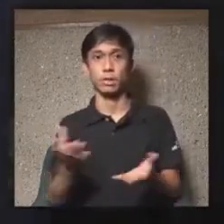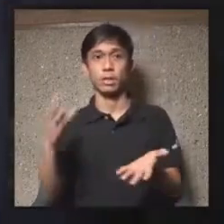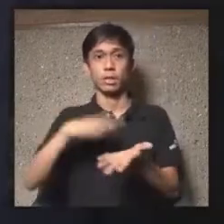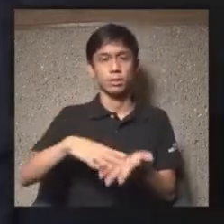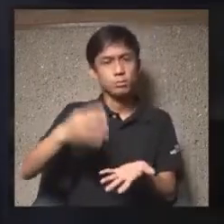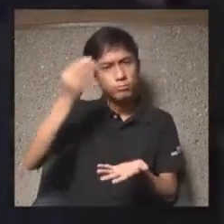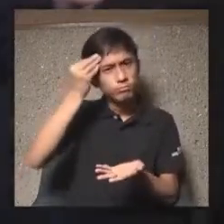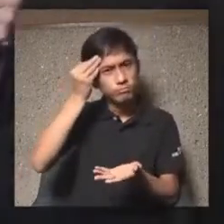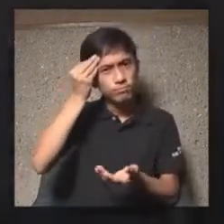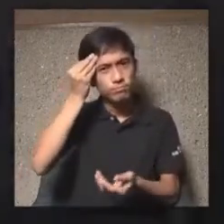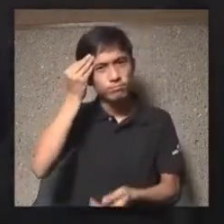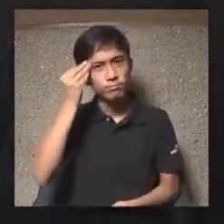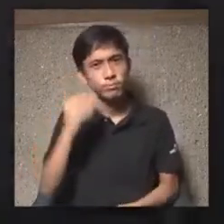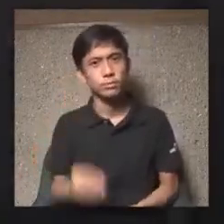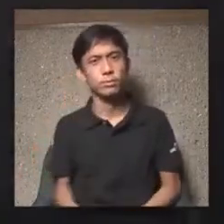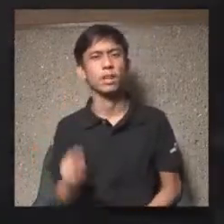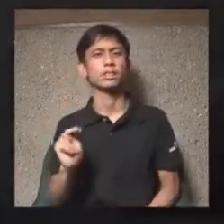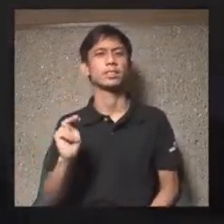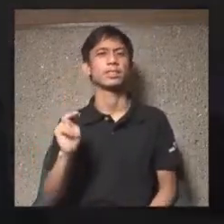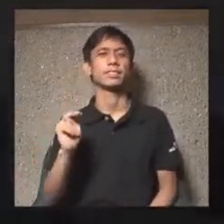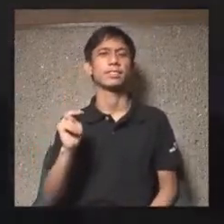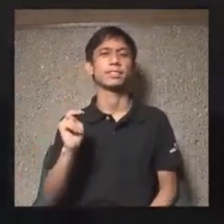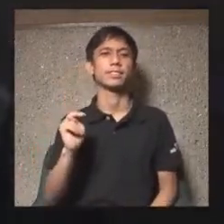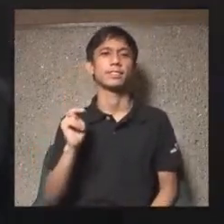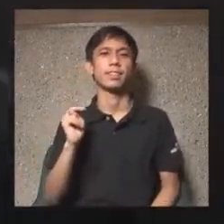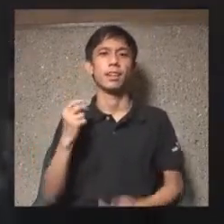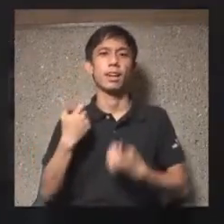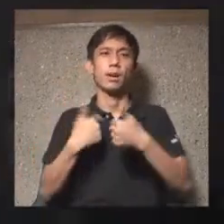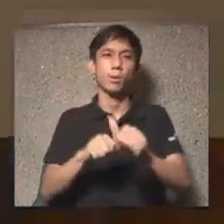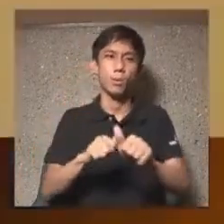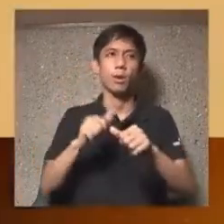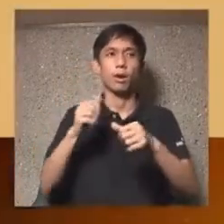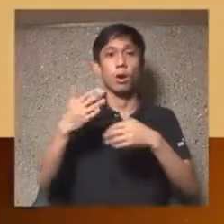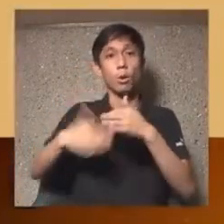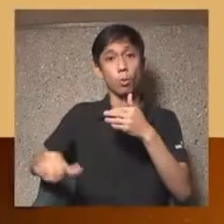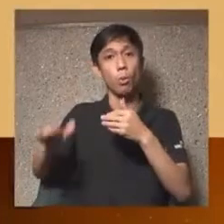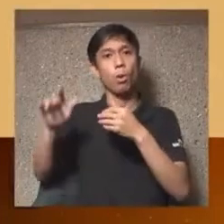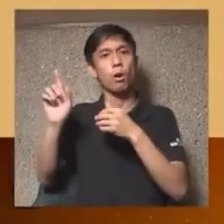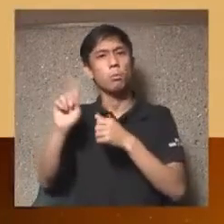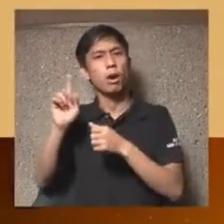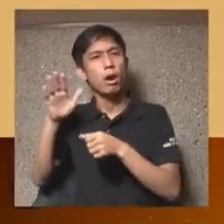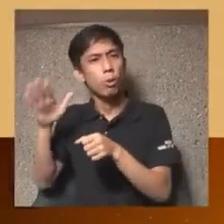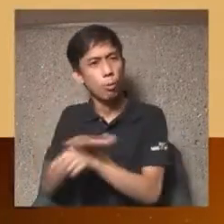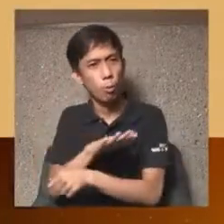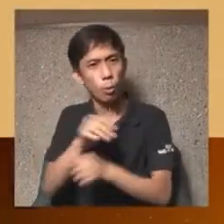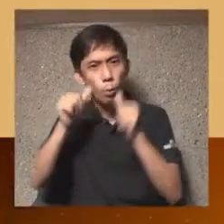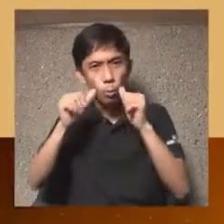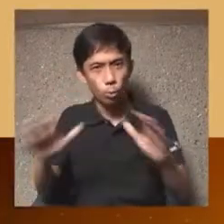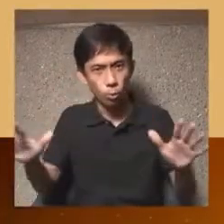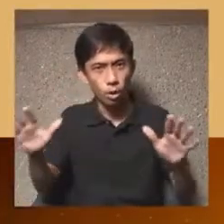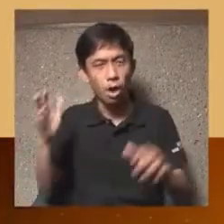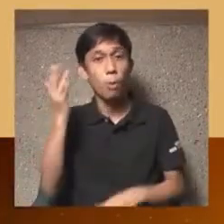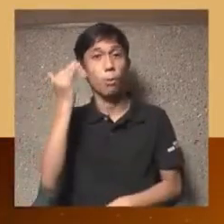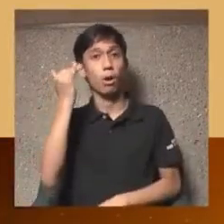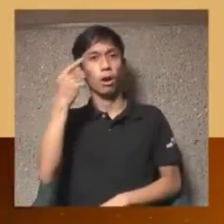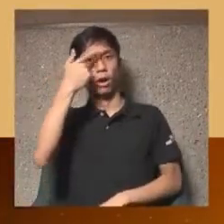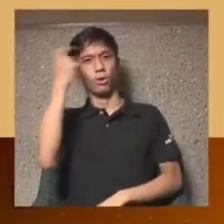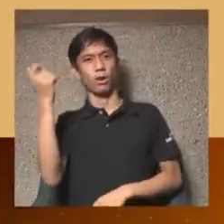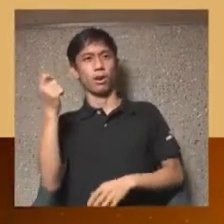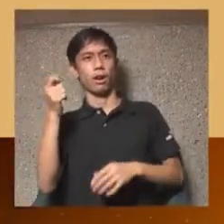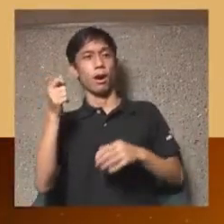my abundance, because his abundance chases after me. I don't have to